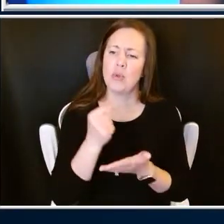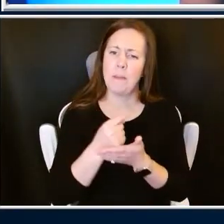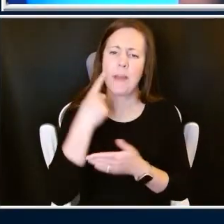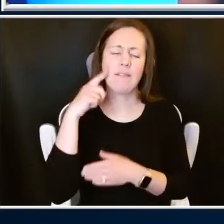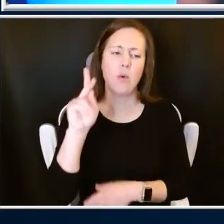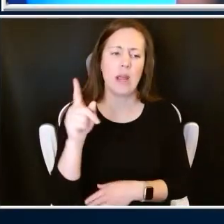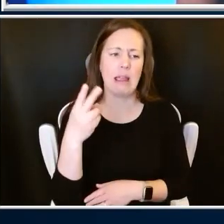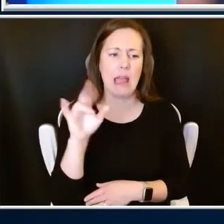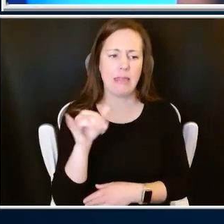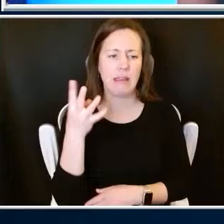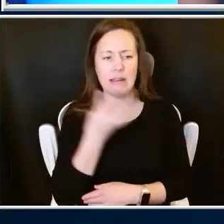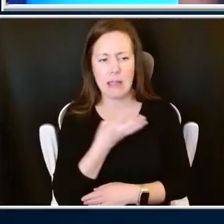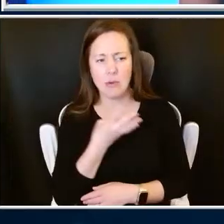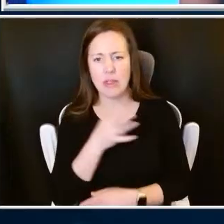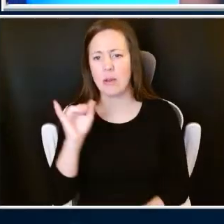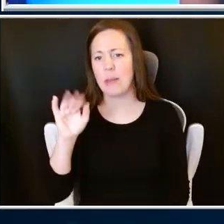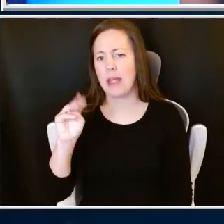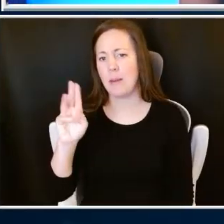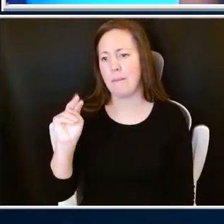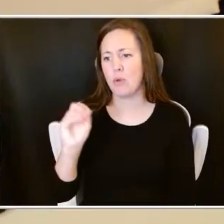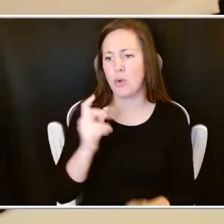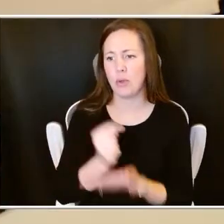and immunotherapy.